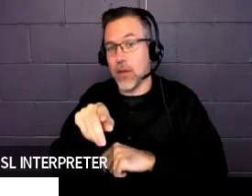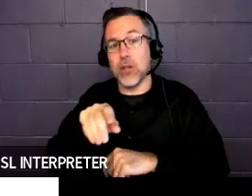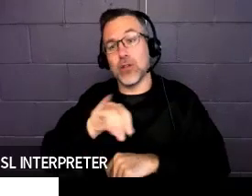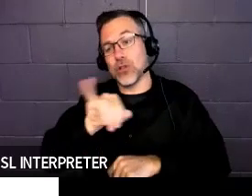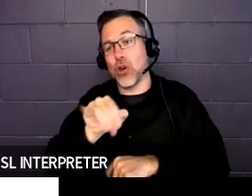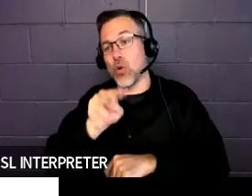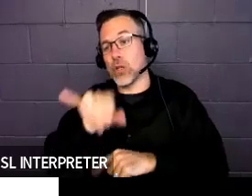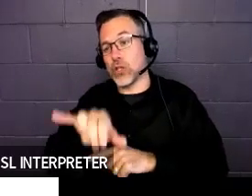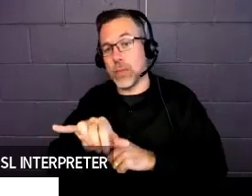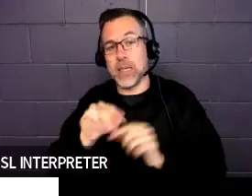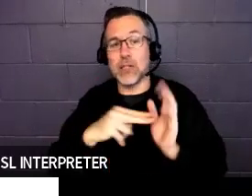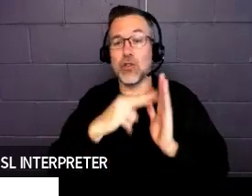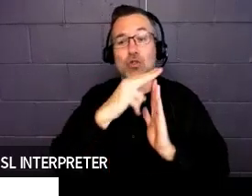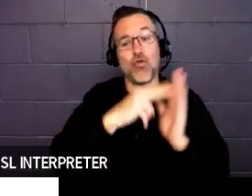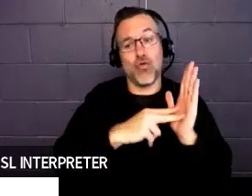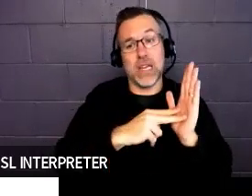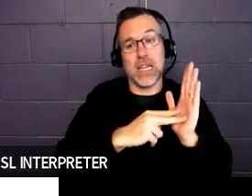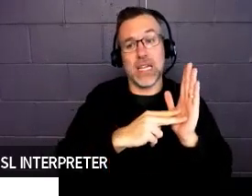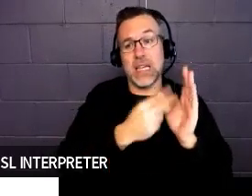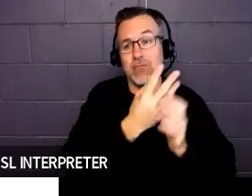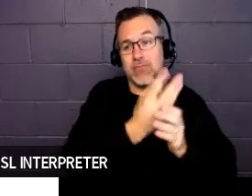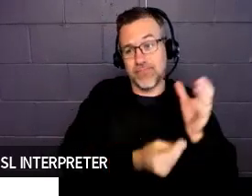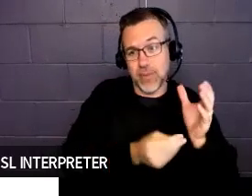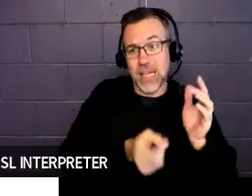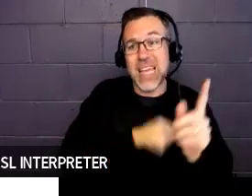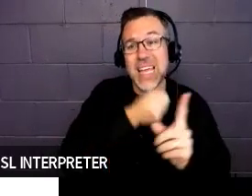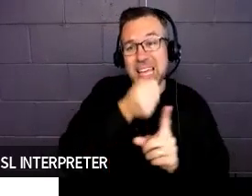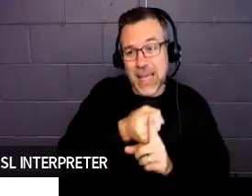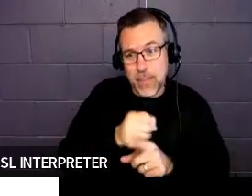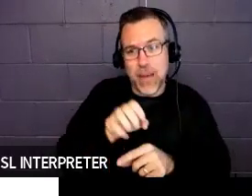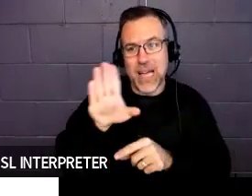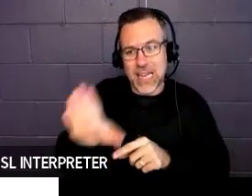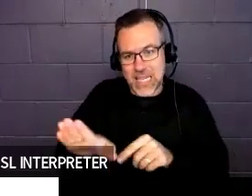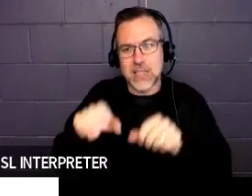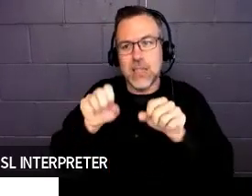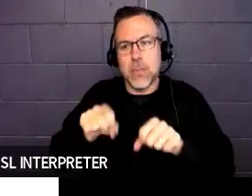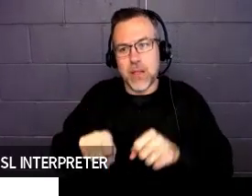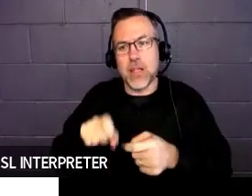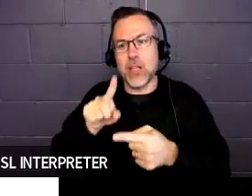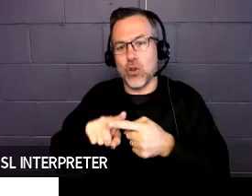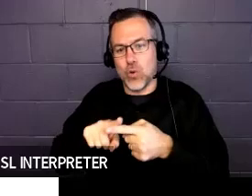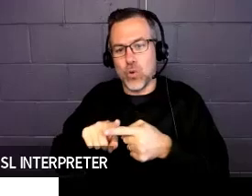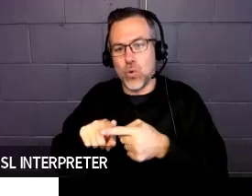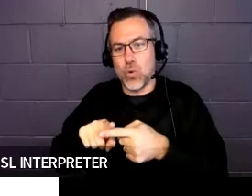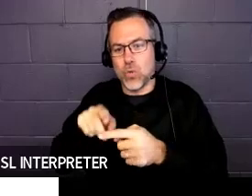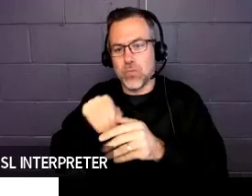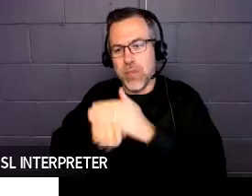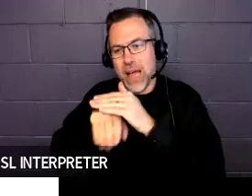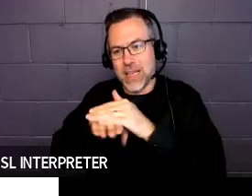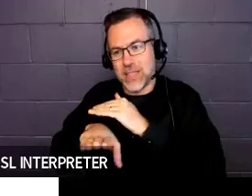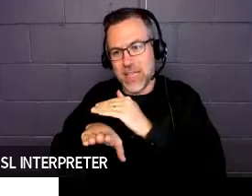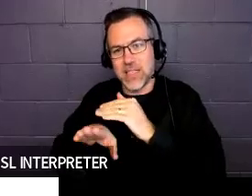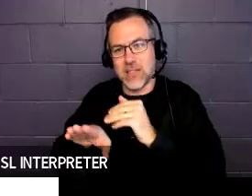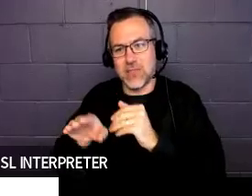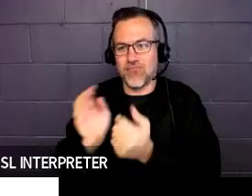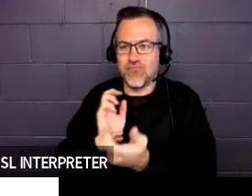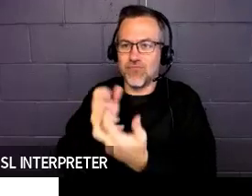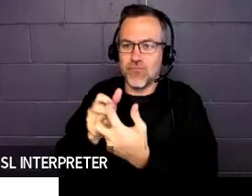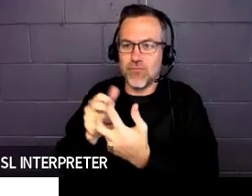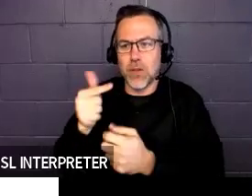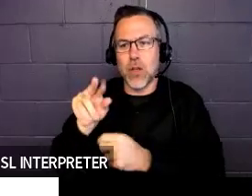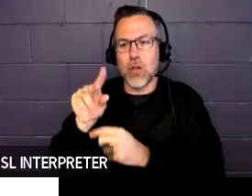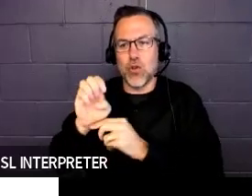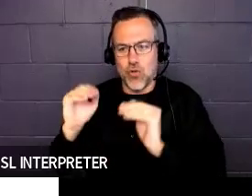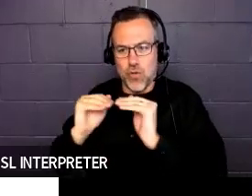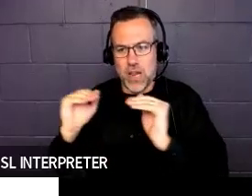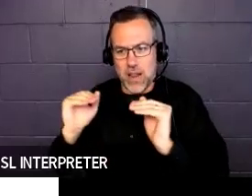fluency deficits impact his ability to access grade level reading material. So you can see the specific skill gap